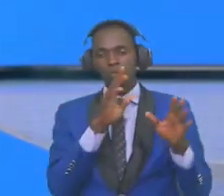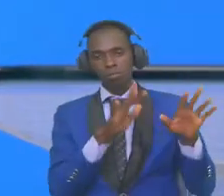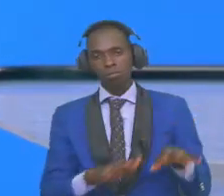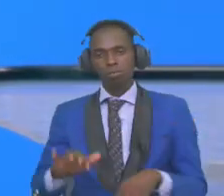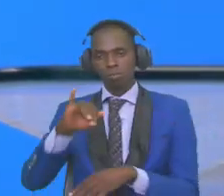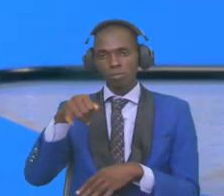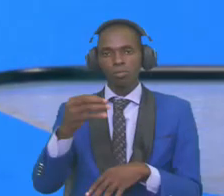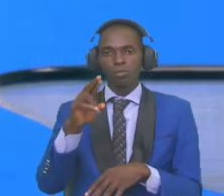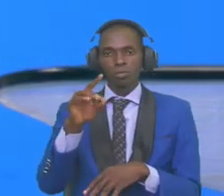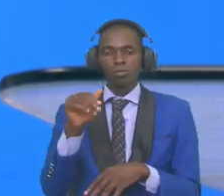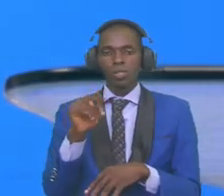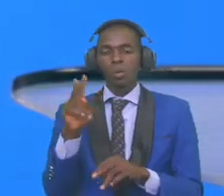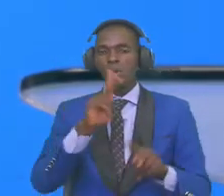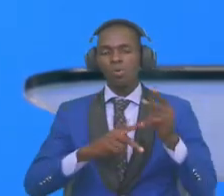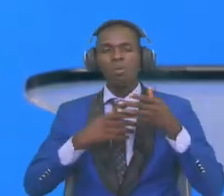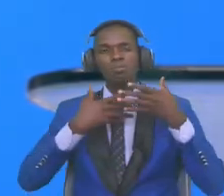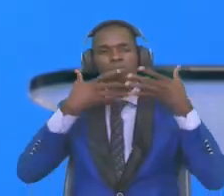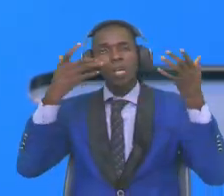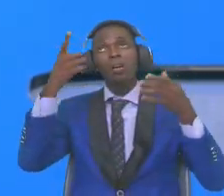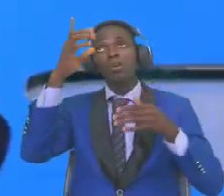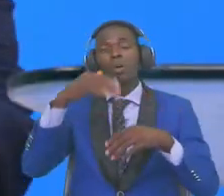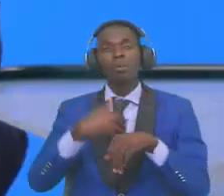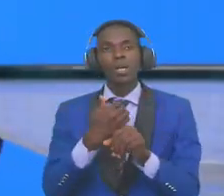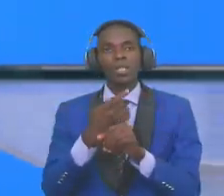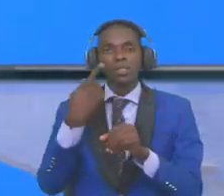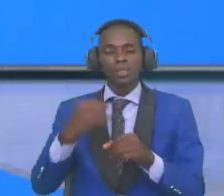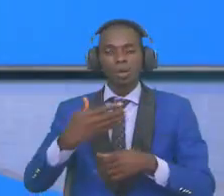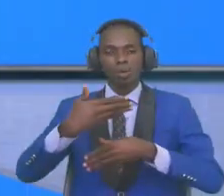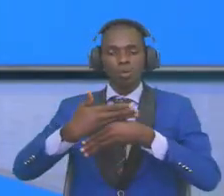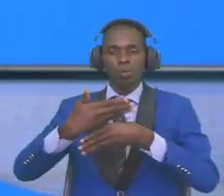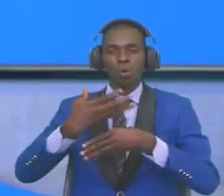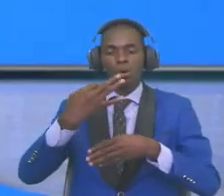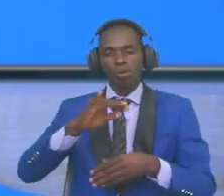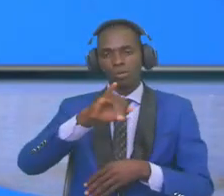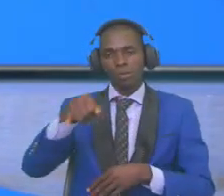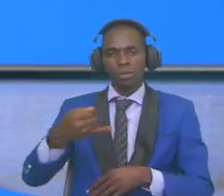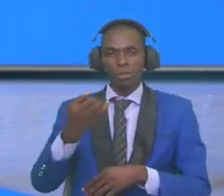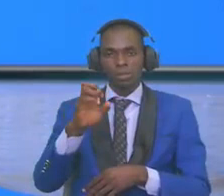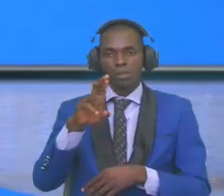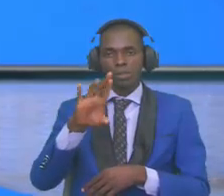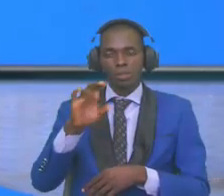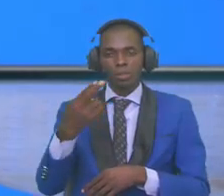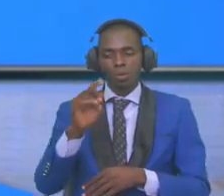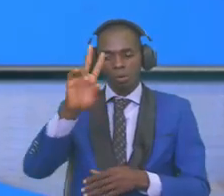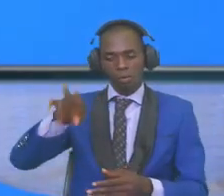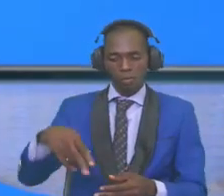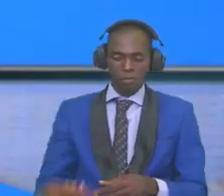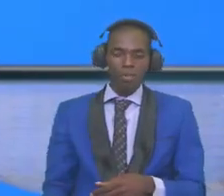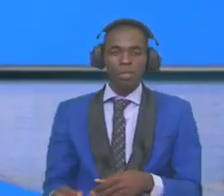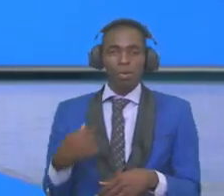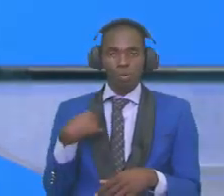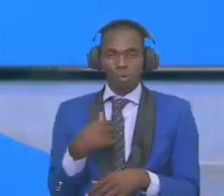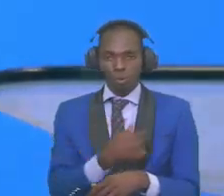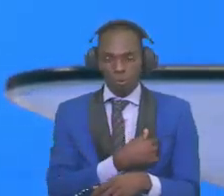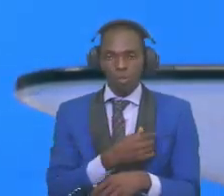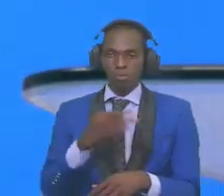shout, and God makes the Jericho walls to fall down. We play the men. We preach the gospel.